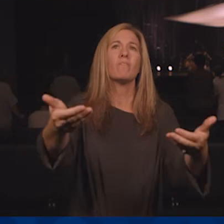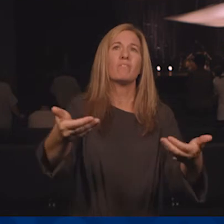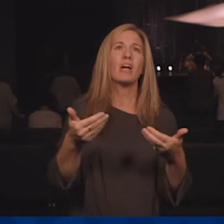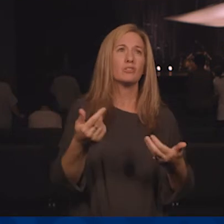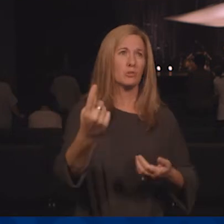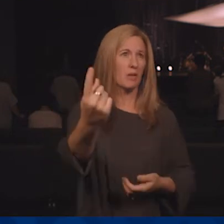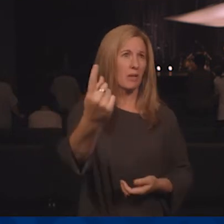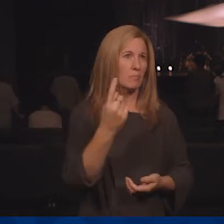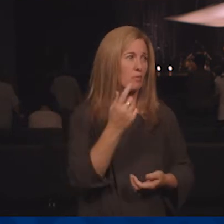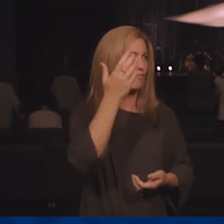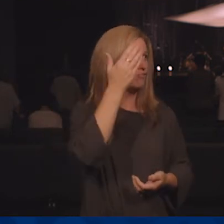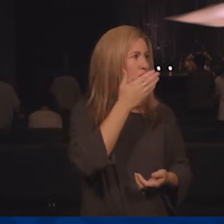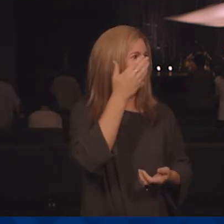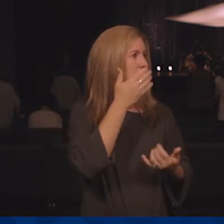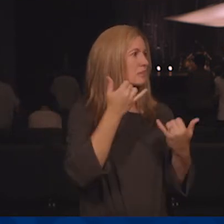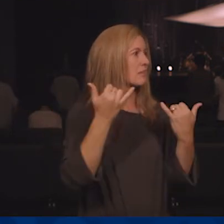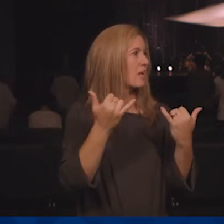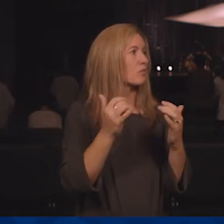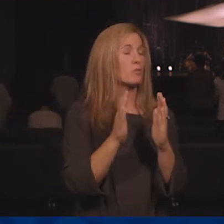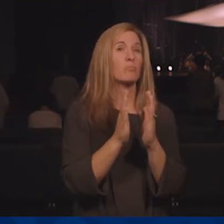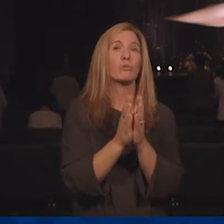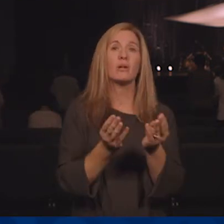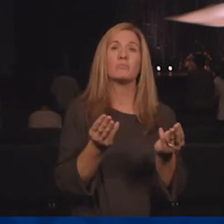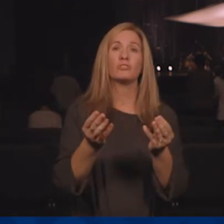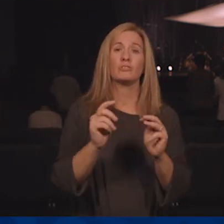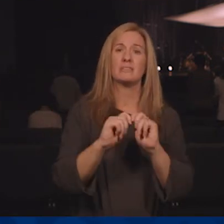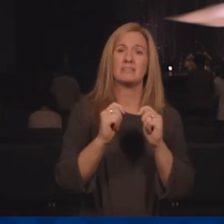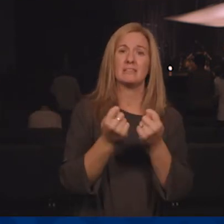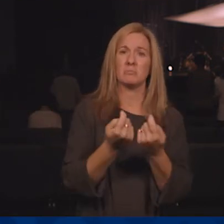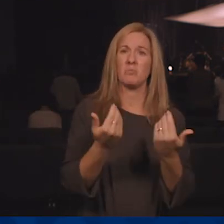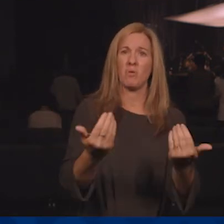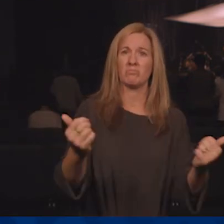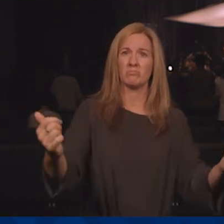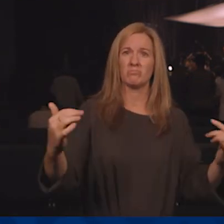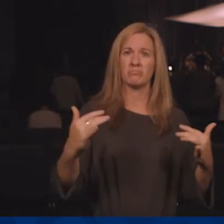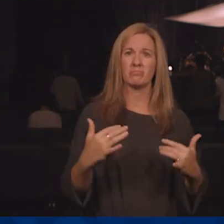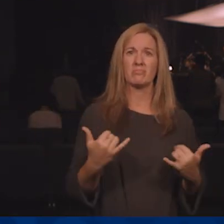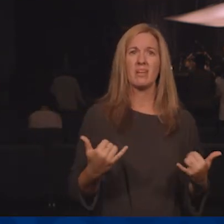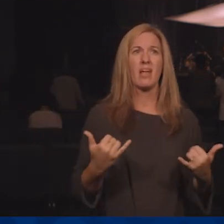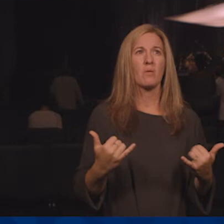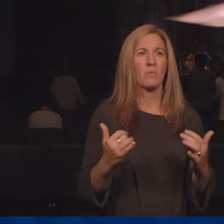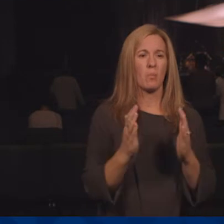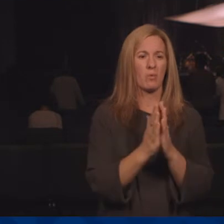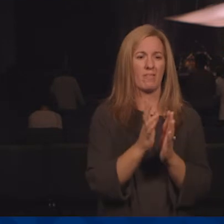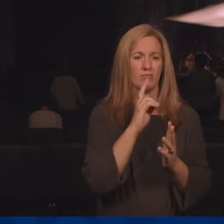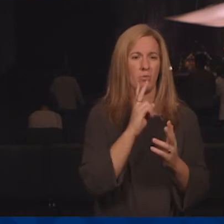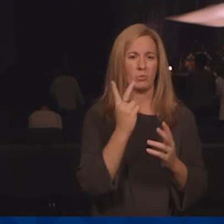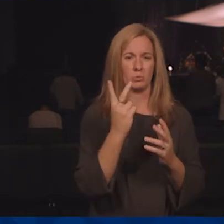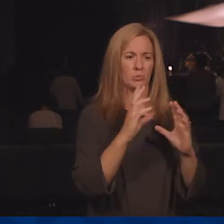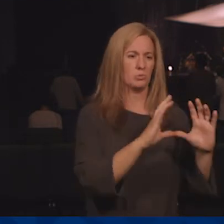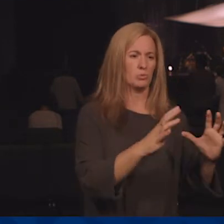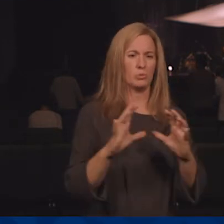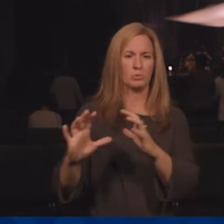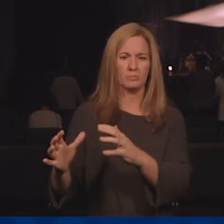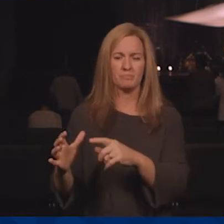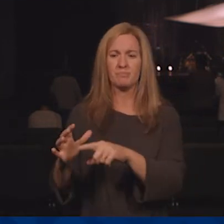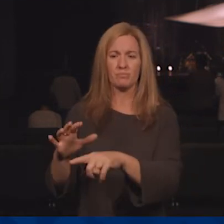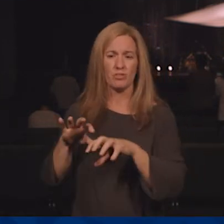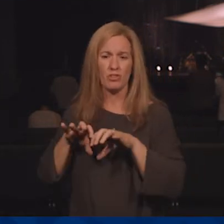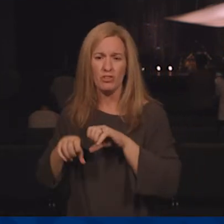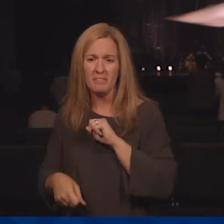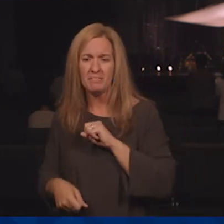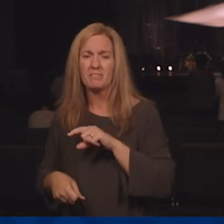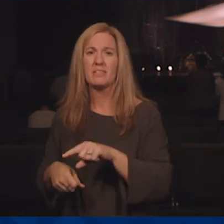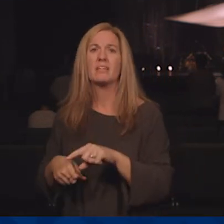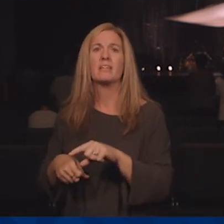ministry team come forward? And we're going to pray for those two things, folks who are experiencing grief, folks